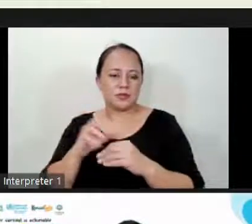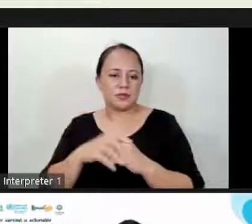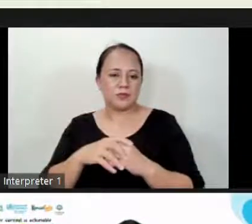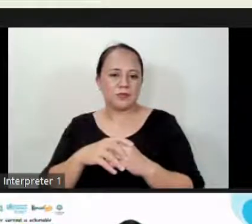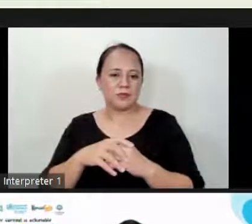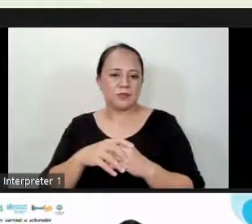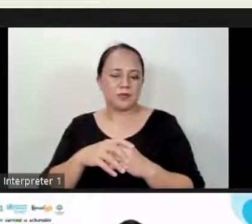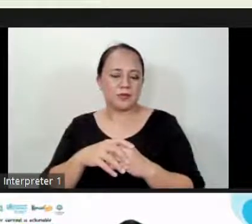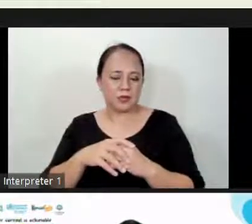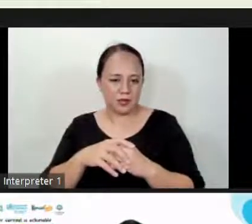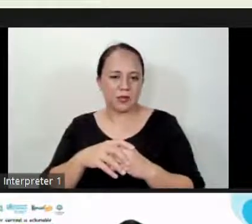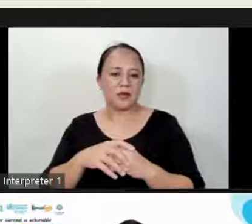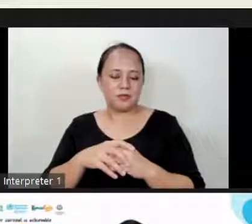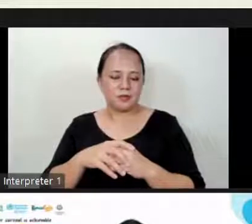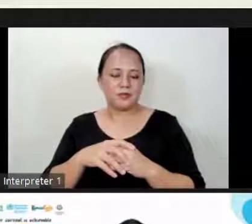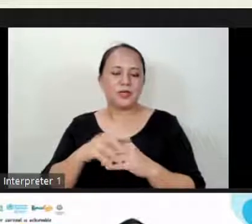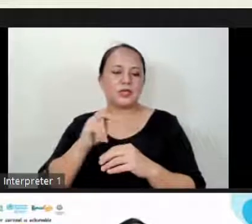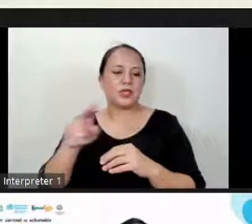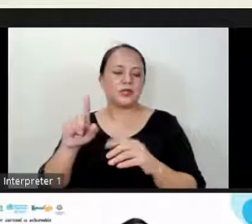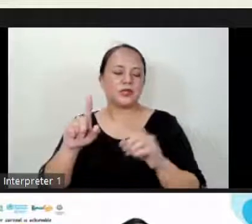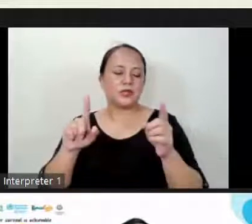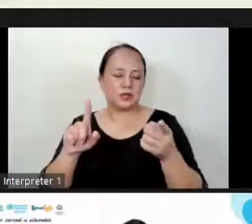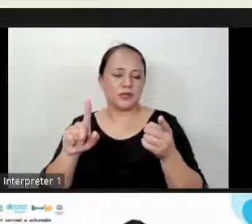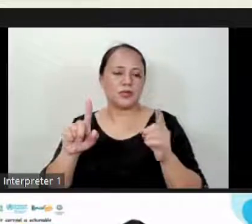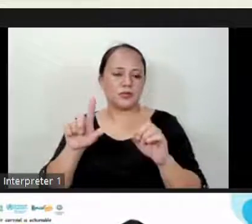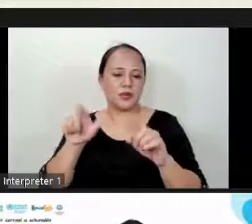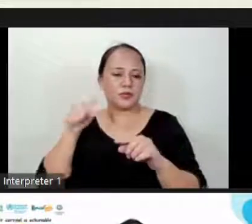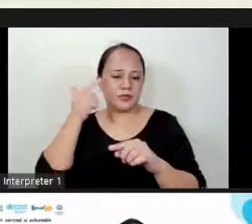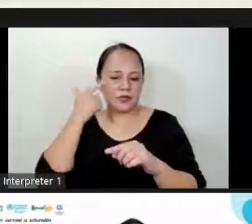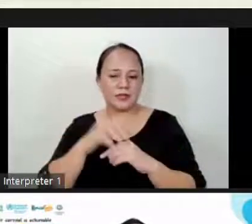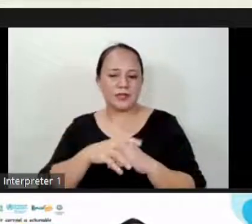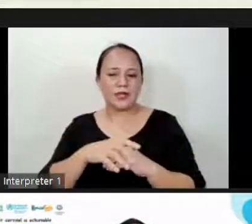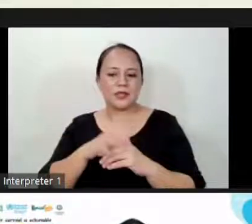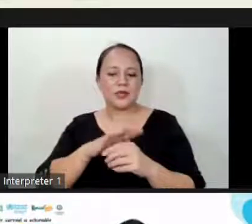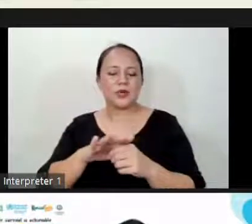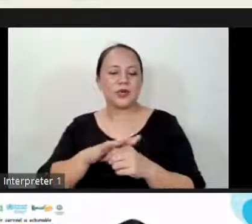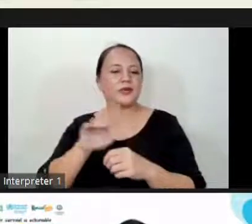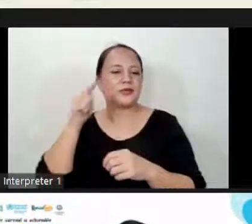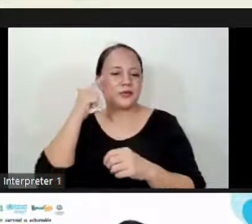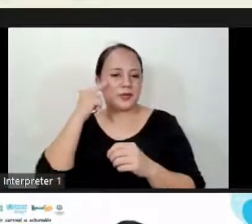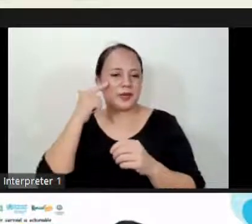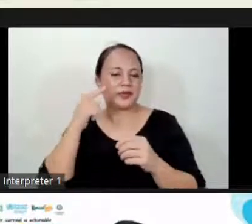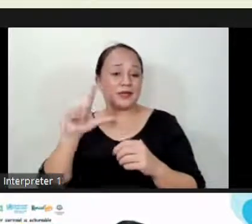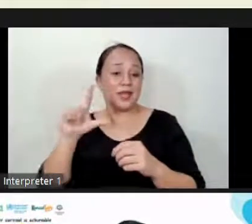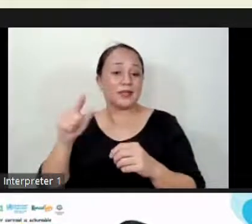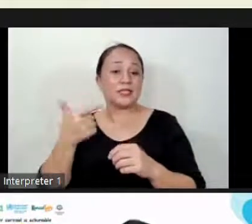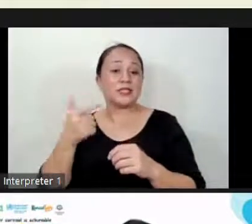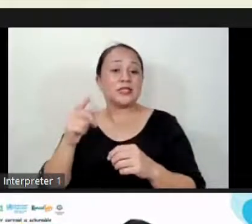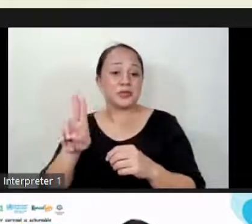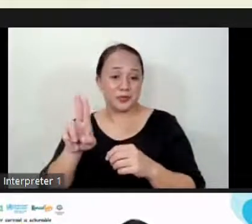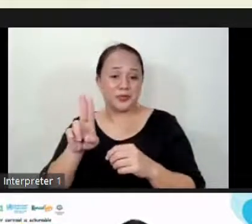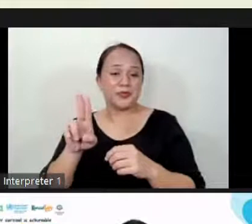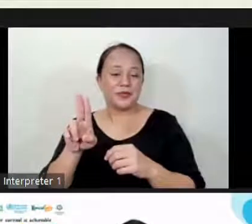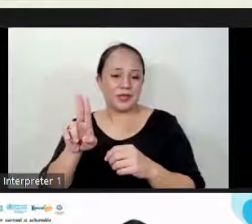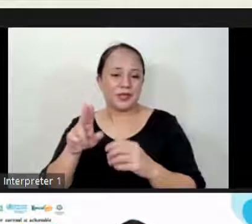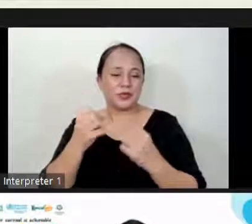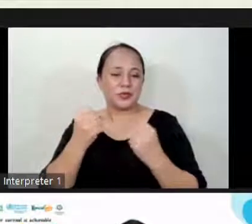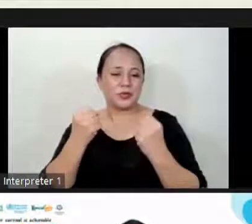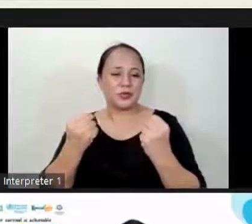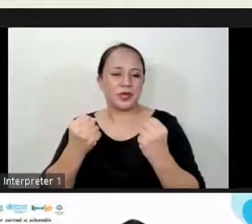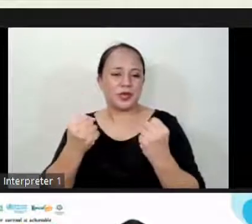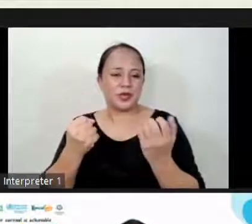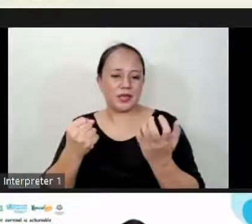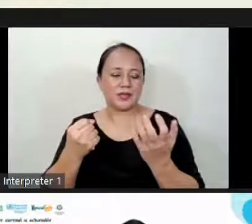the efforts of the national government and the local government units in their efforts to strengthen